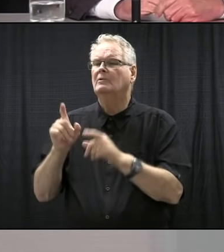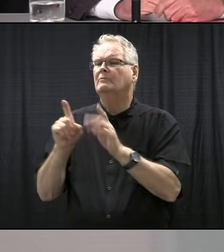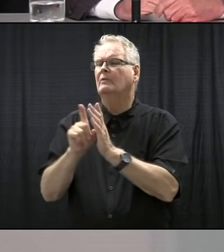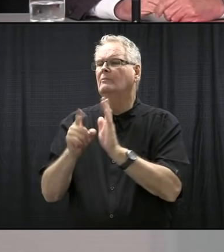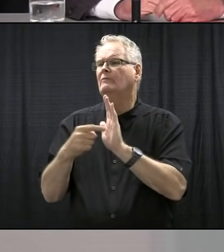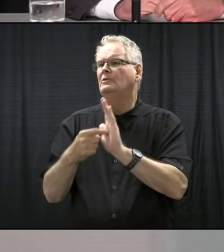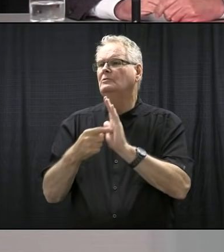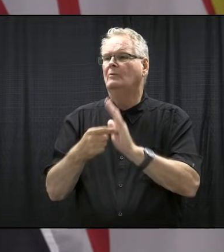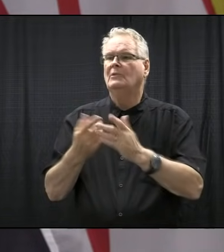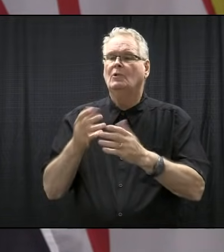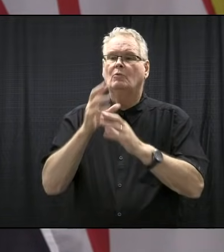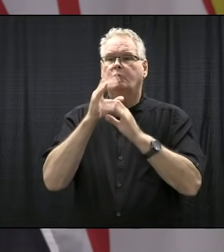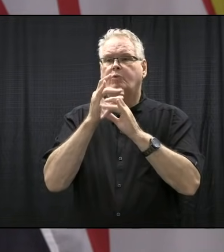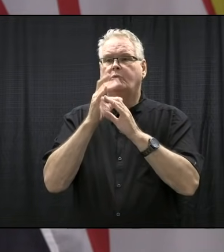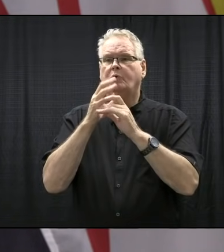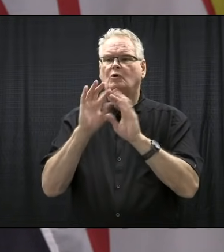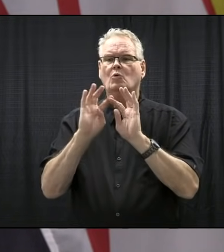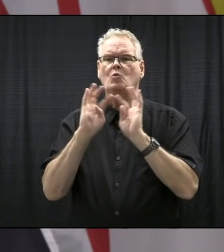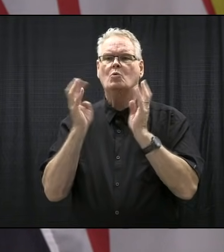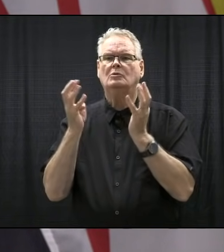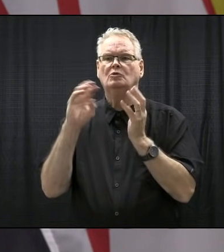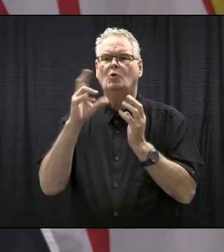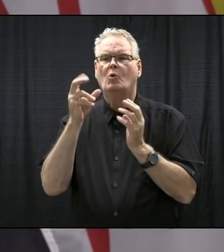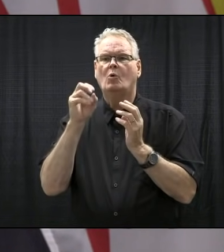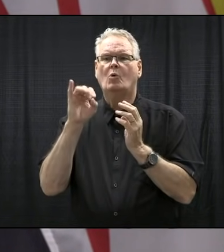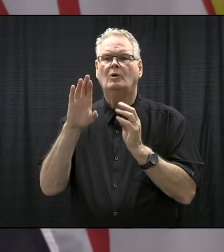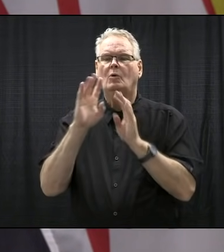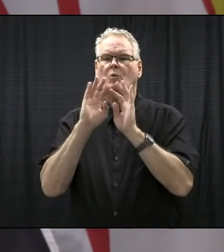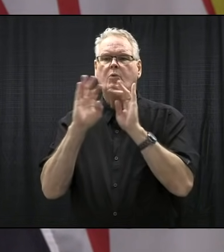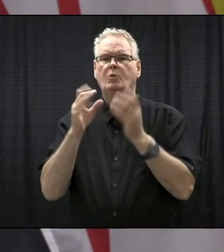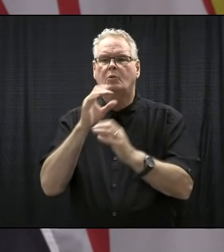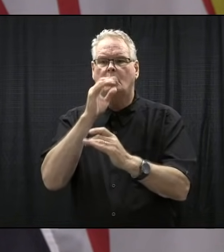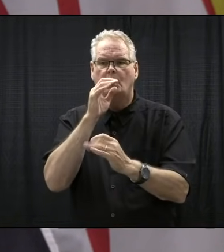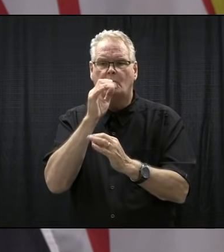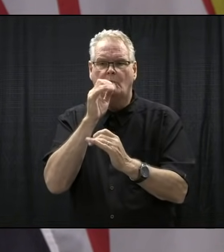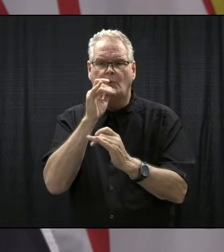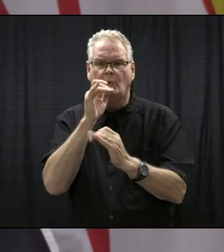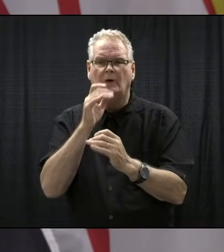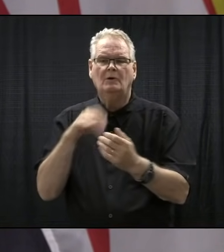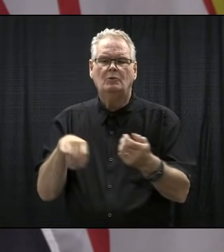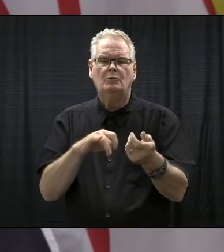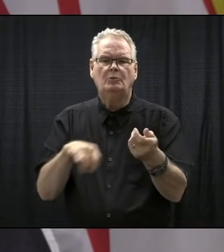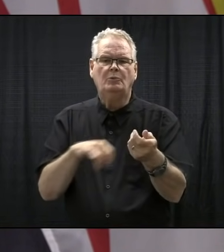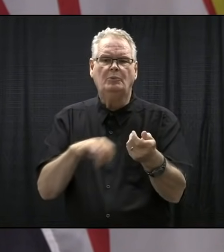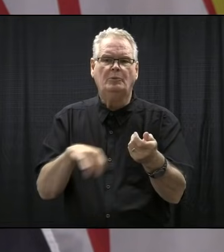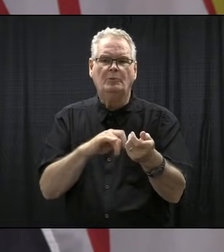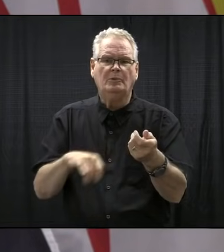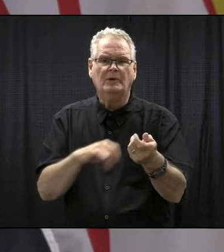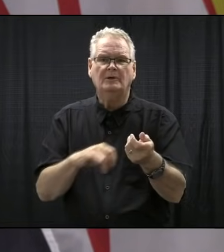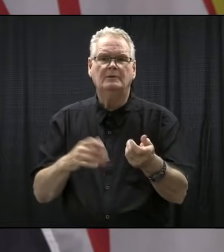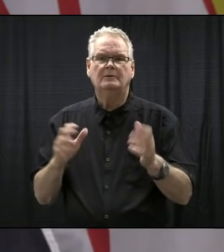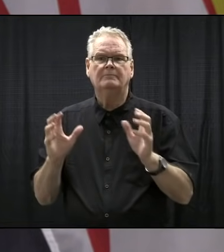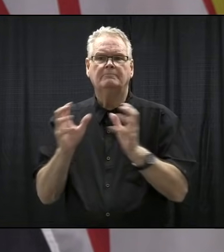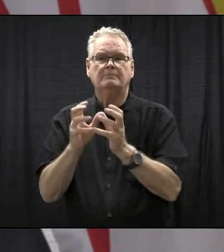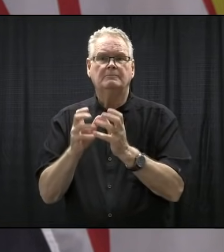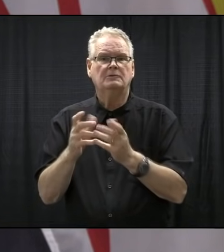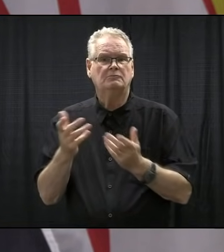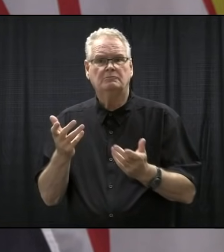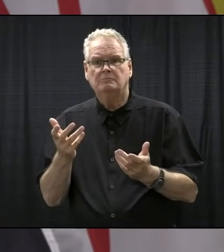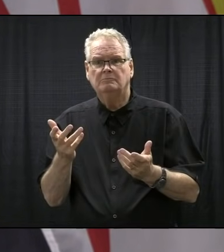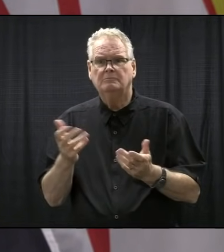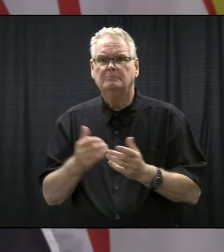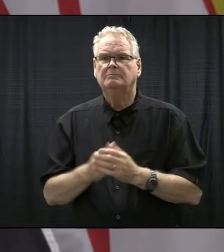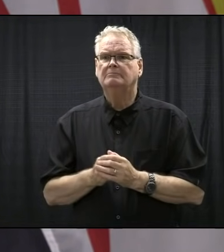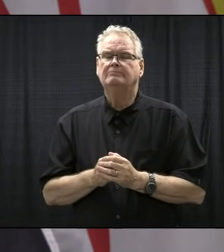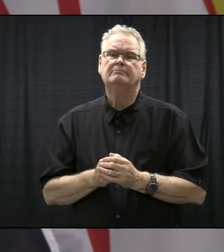have looked at that, and I believe some guidance is moving up through the approval process right now. It's already passed by my